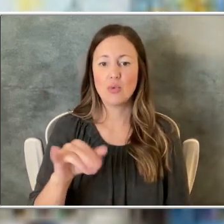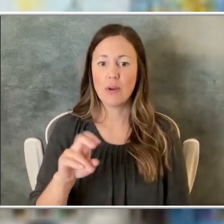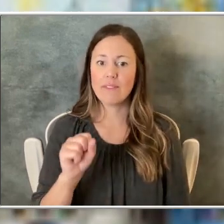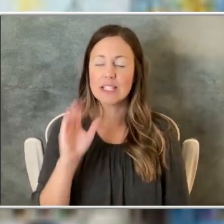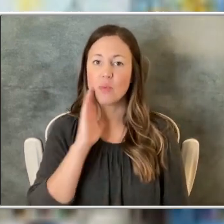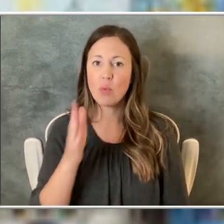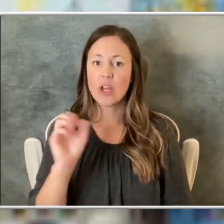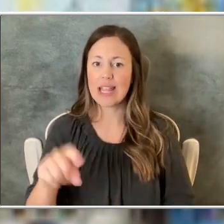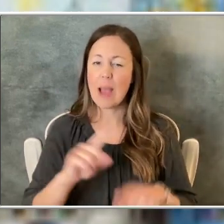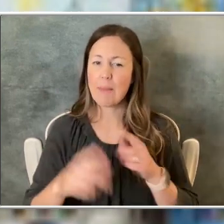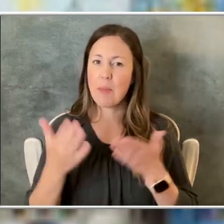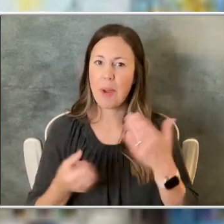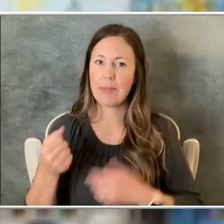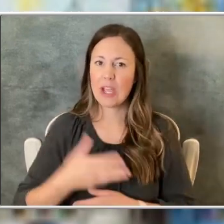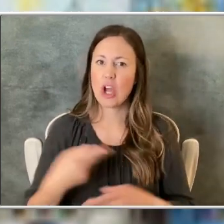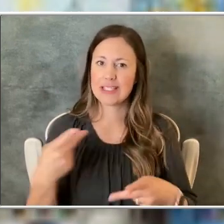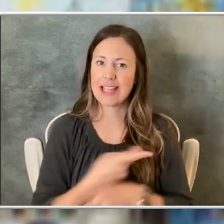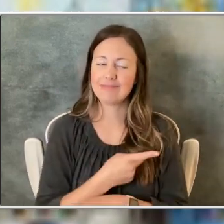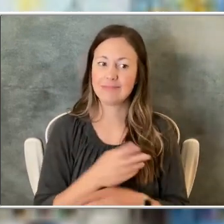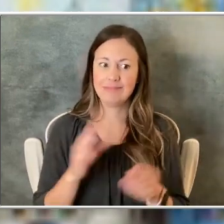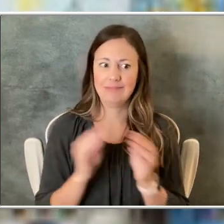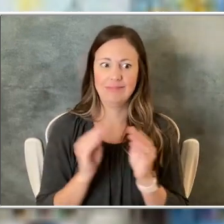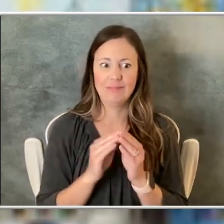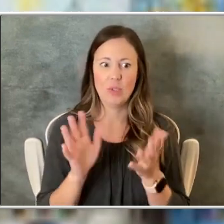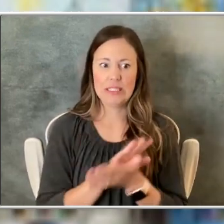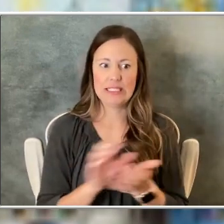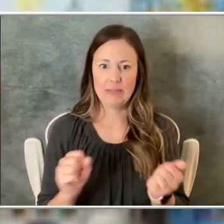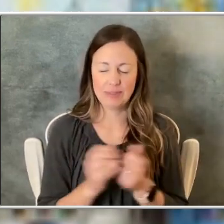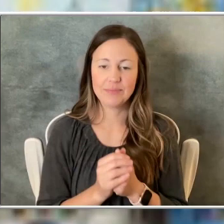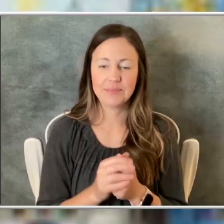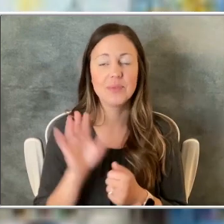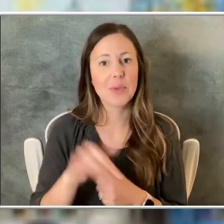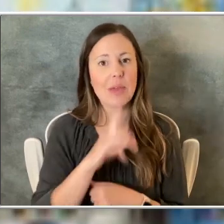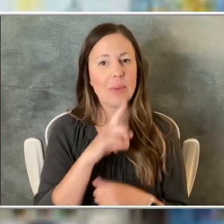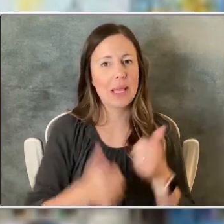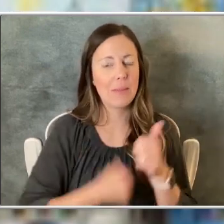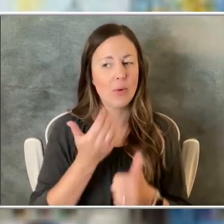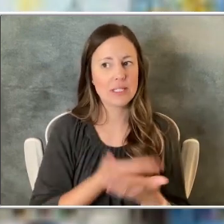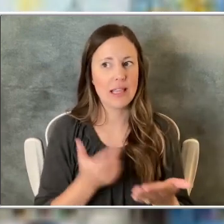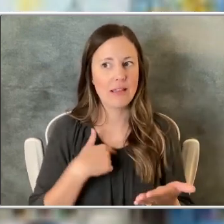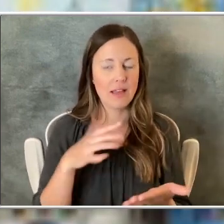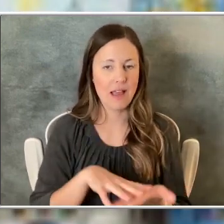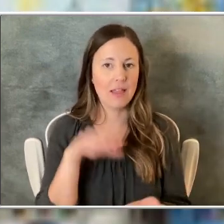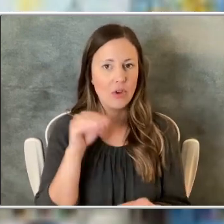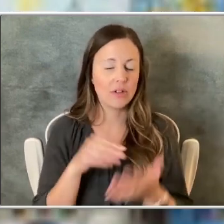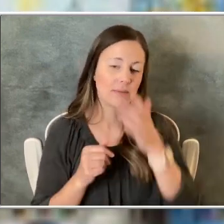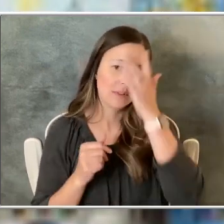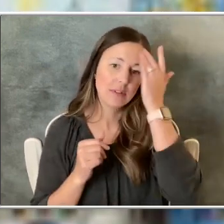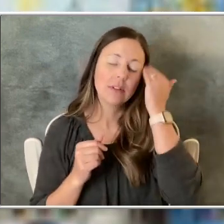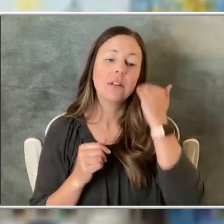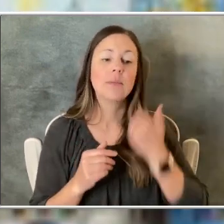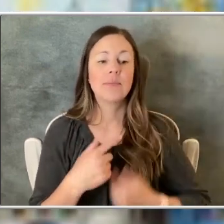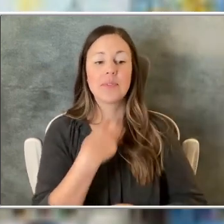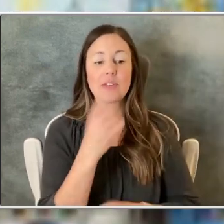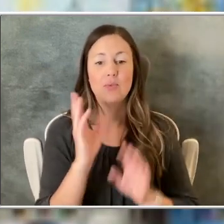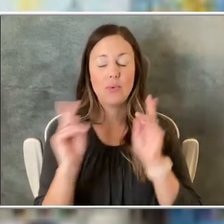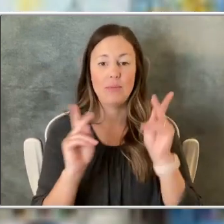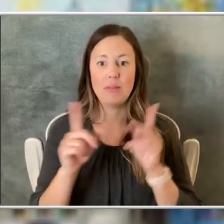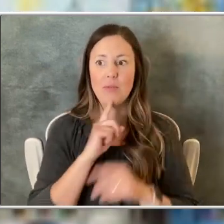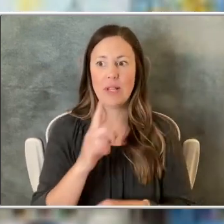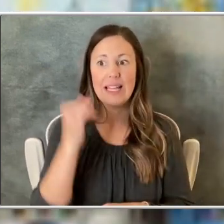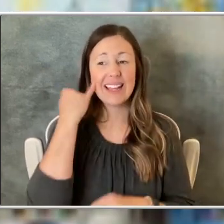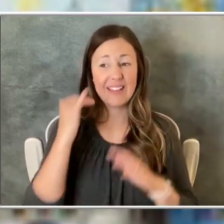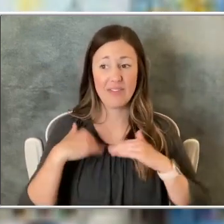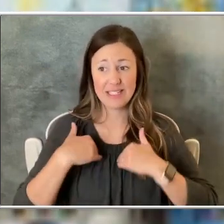really probably causing more damage. So that's the biggest thing I've taken away and told people, especially in my profession, if you're